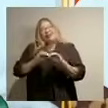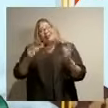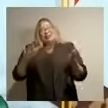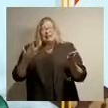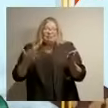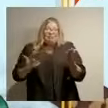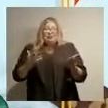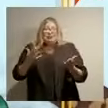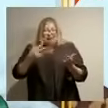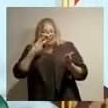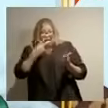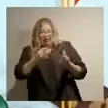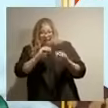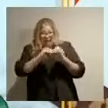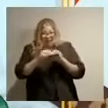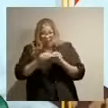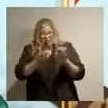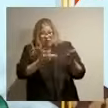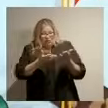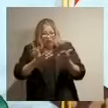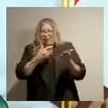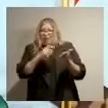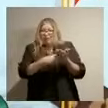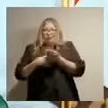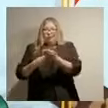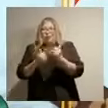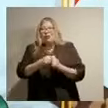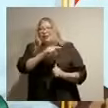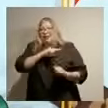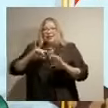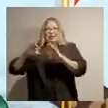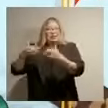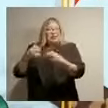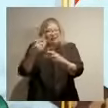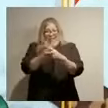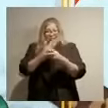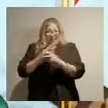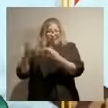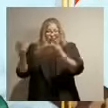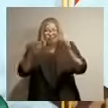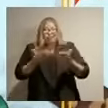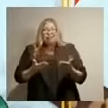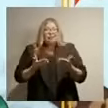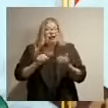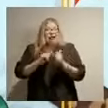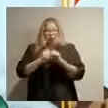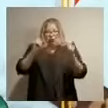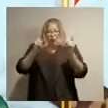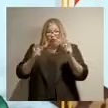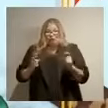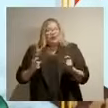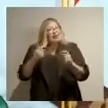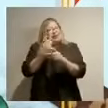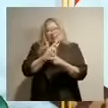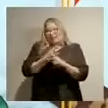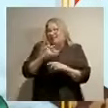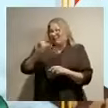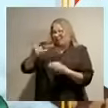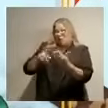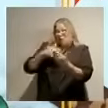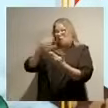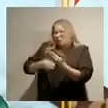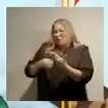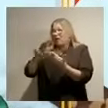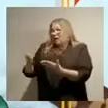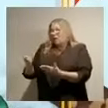with the members of the legislature and make a determination before it lands on my desk whether or not that program or other programs should